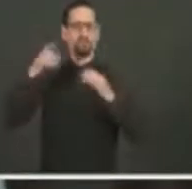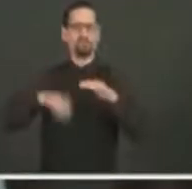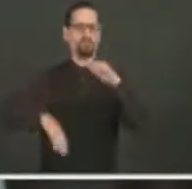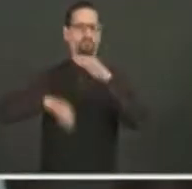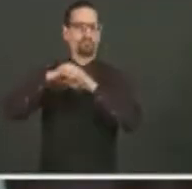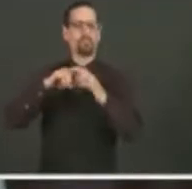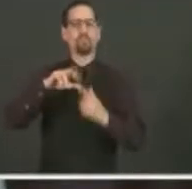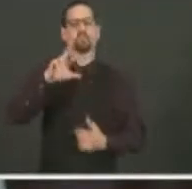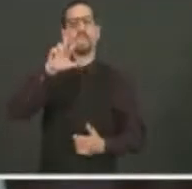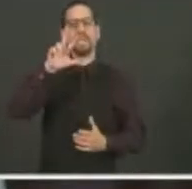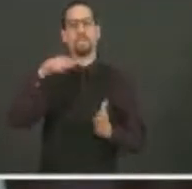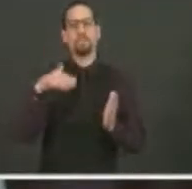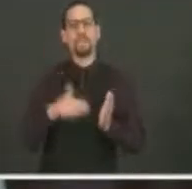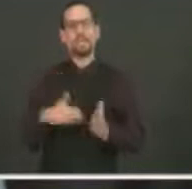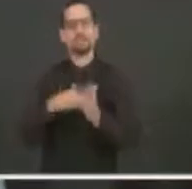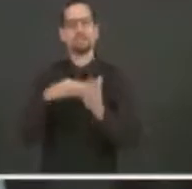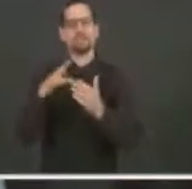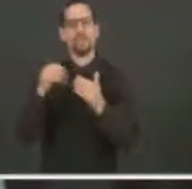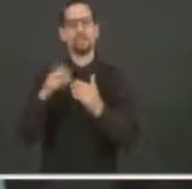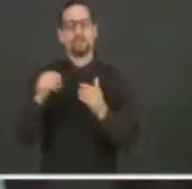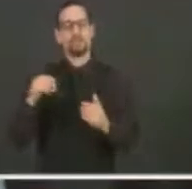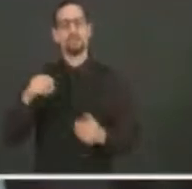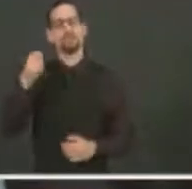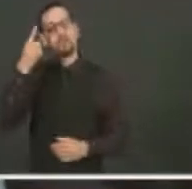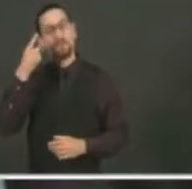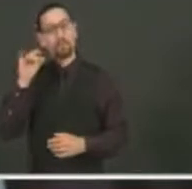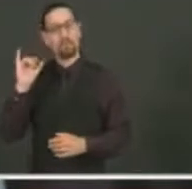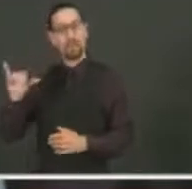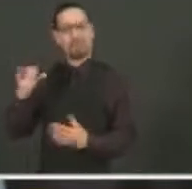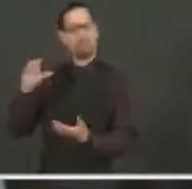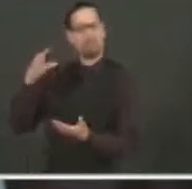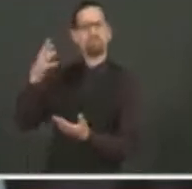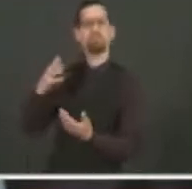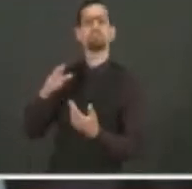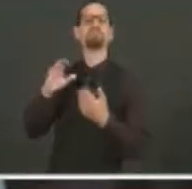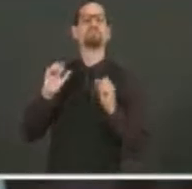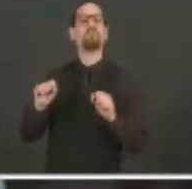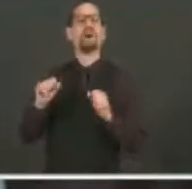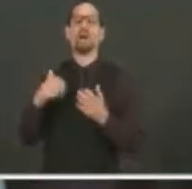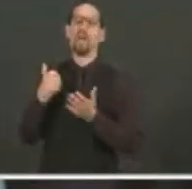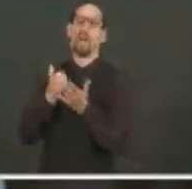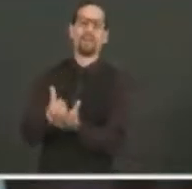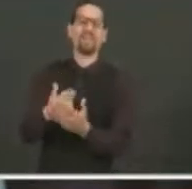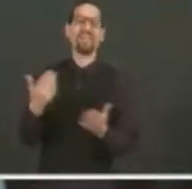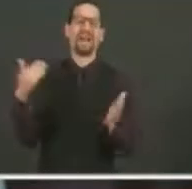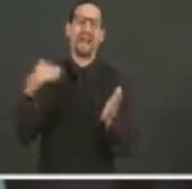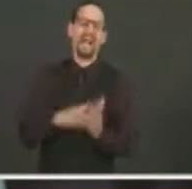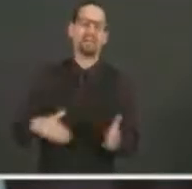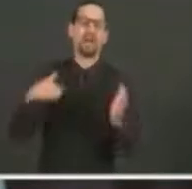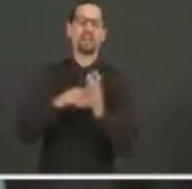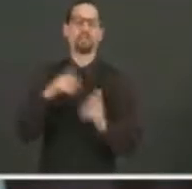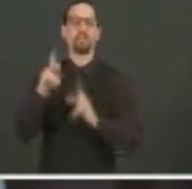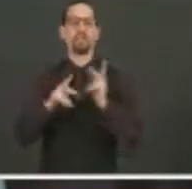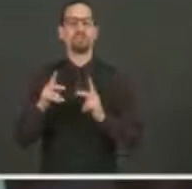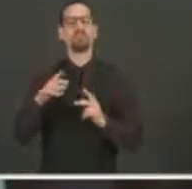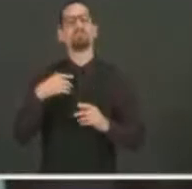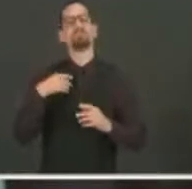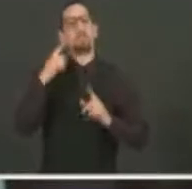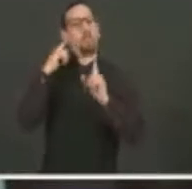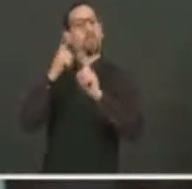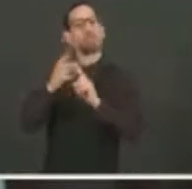This money is going to be used to provide thousands of families in need with $400 debit cards.